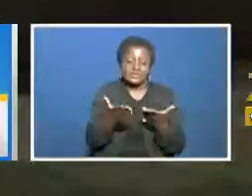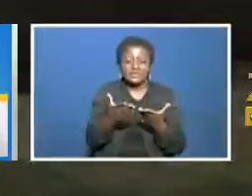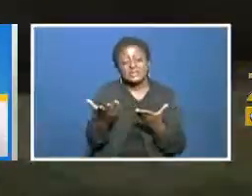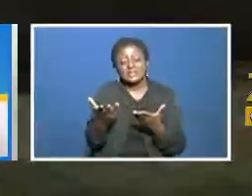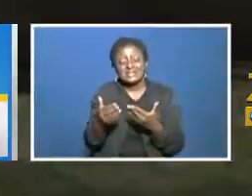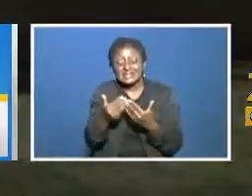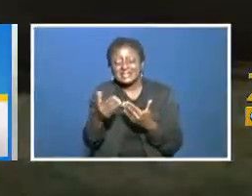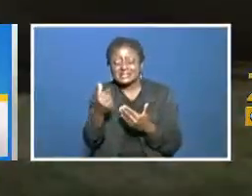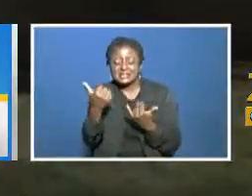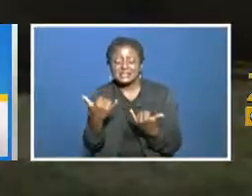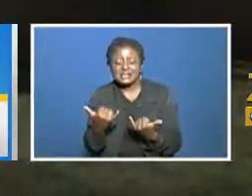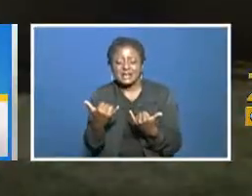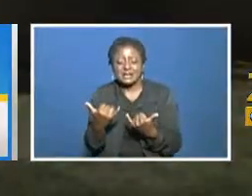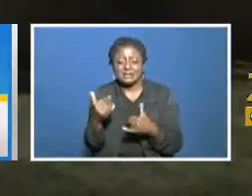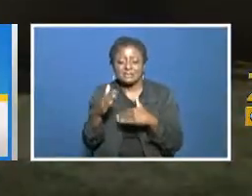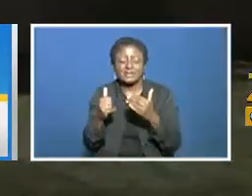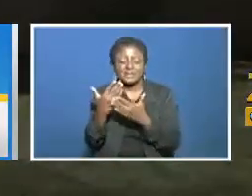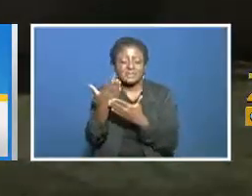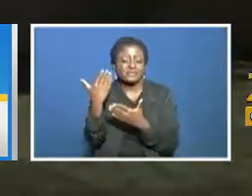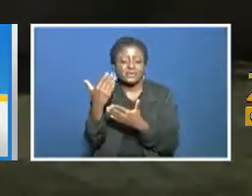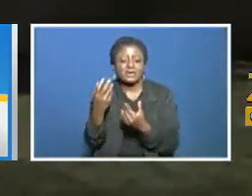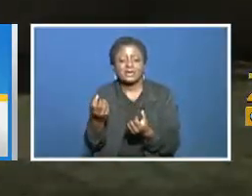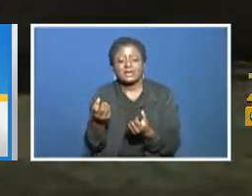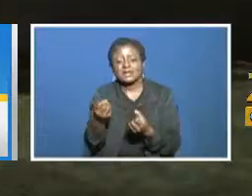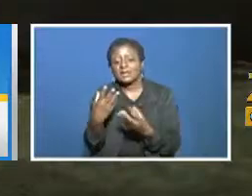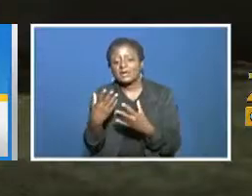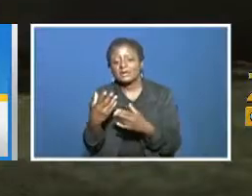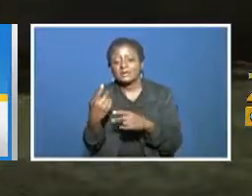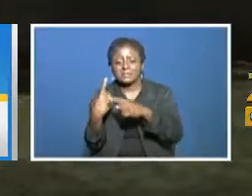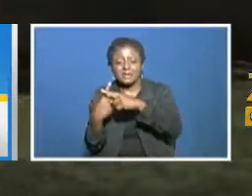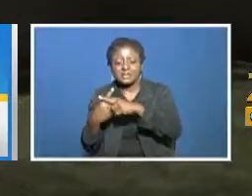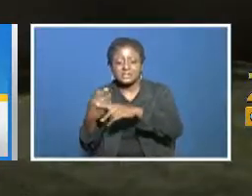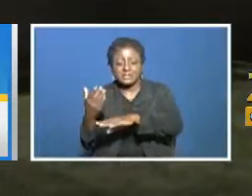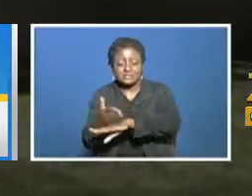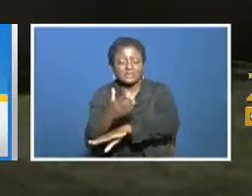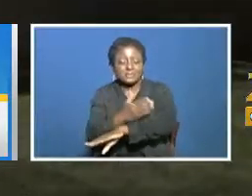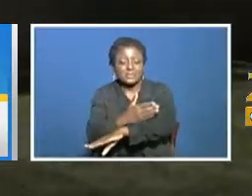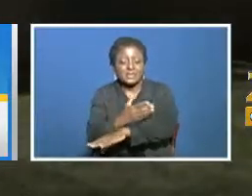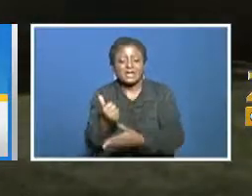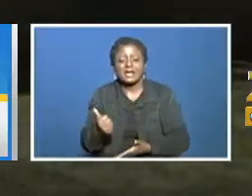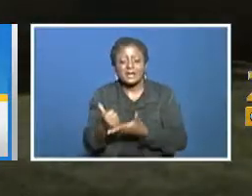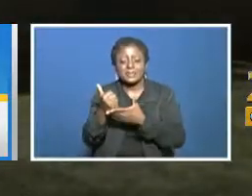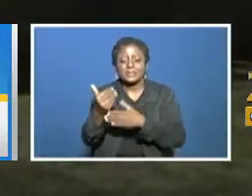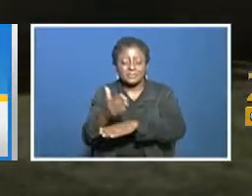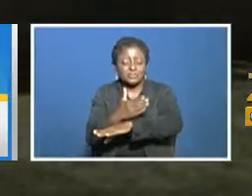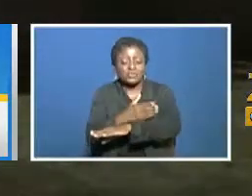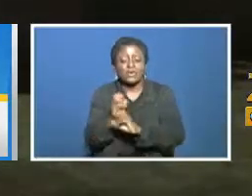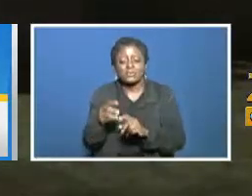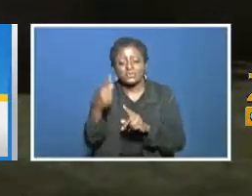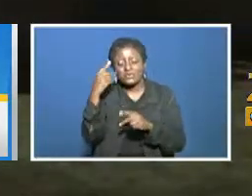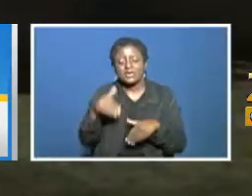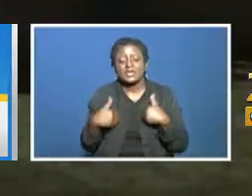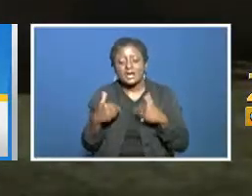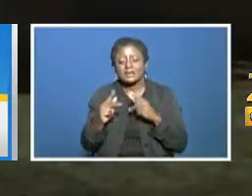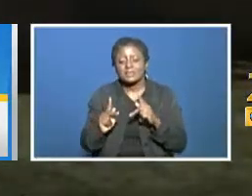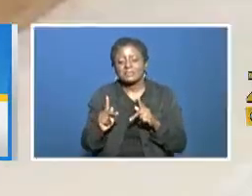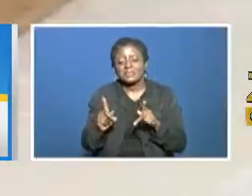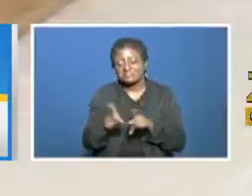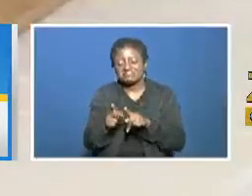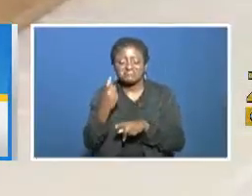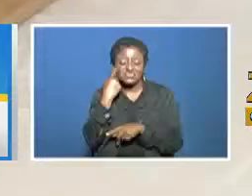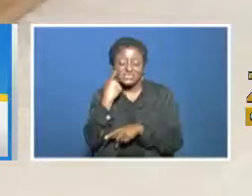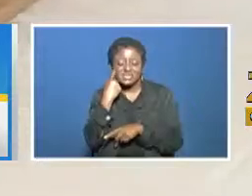then. A number of positive upgrades also helping to improve opportunities for young people, like a recent competition to create